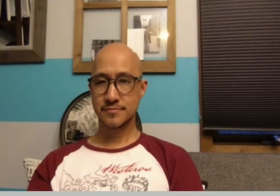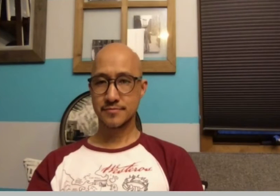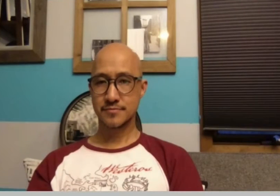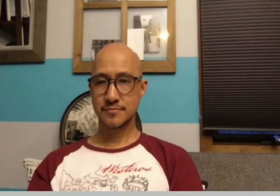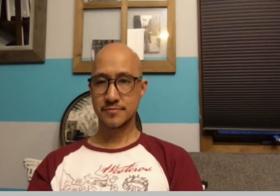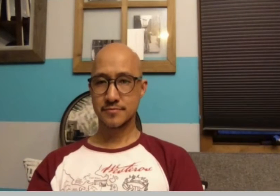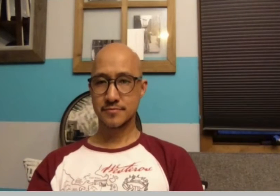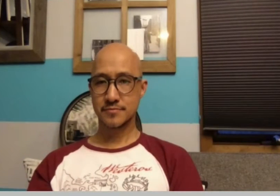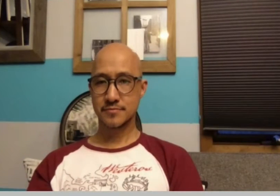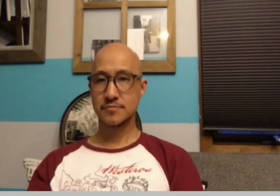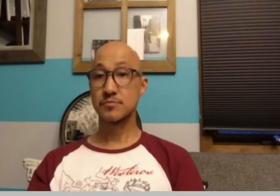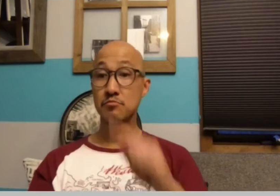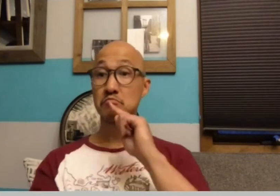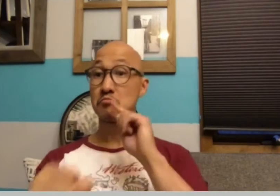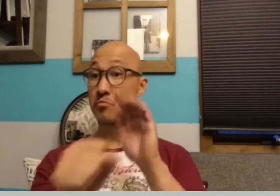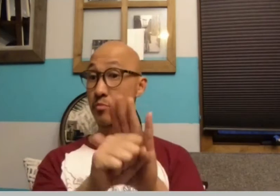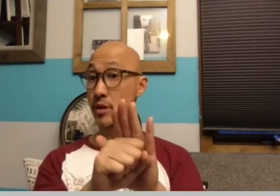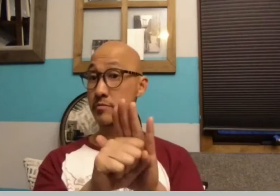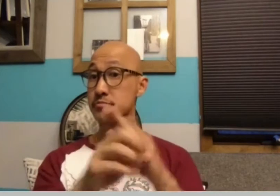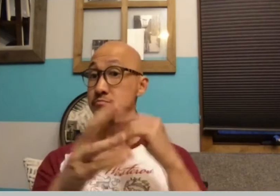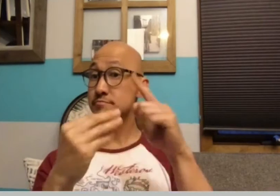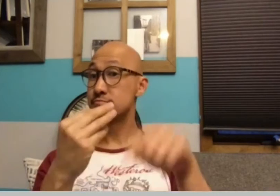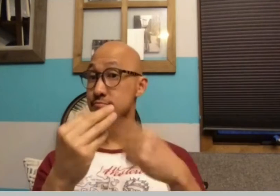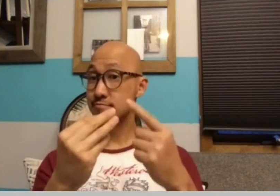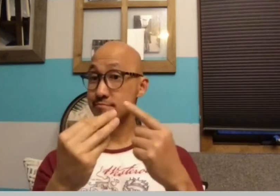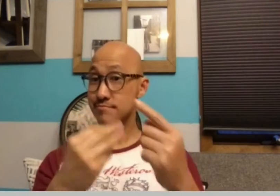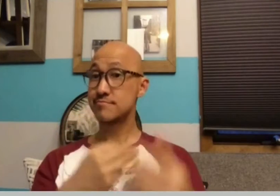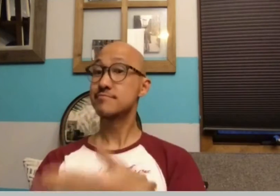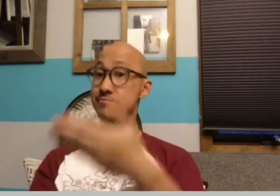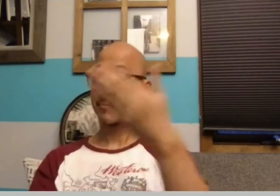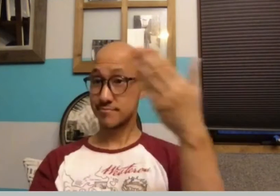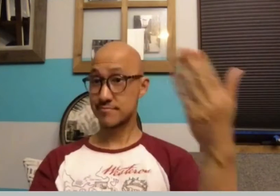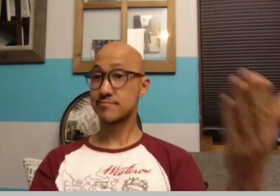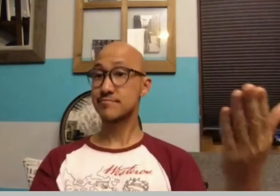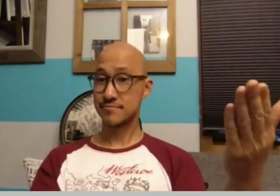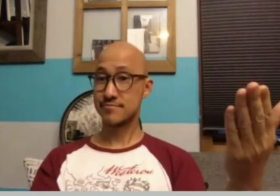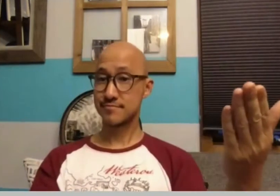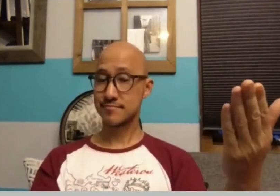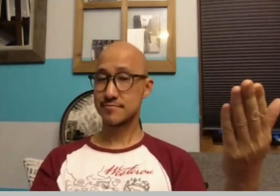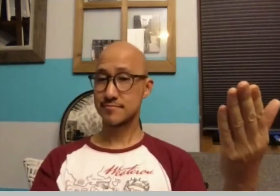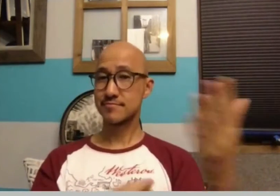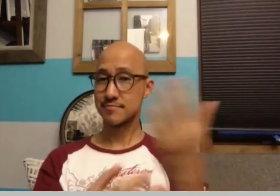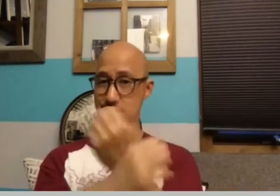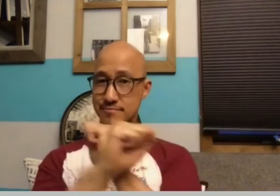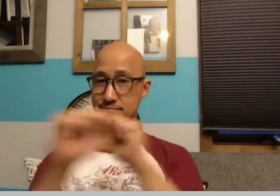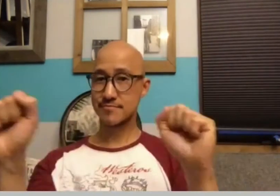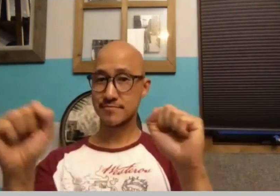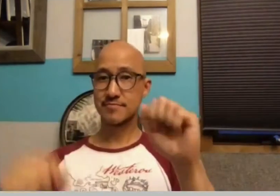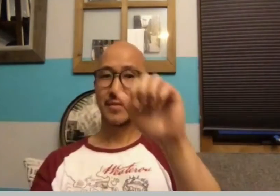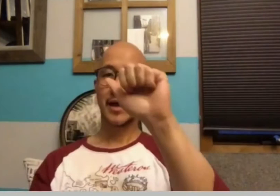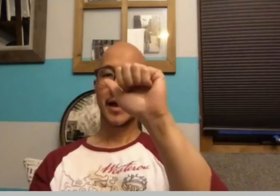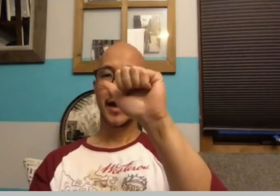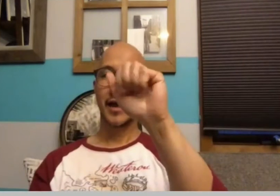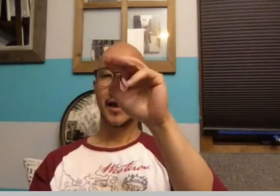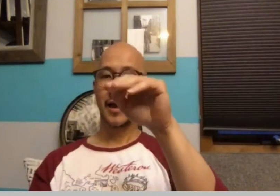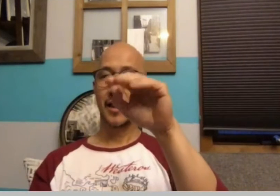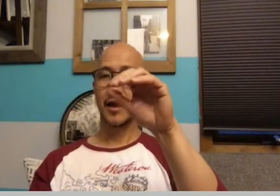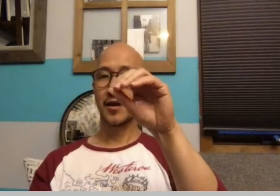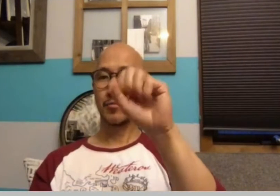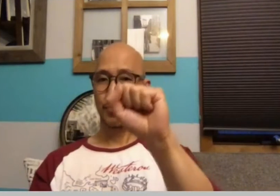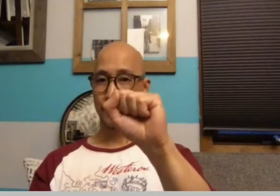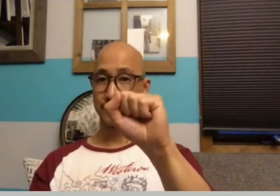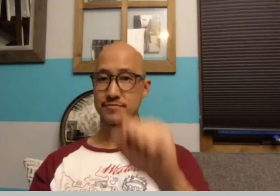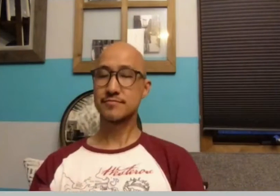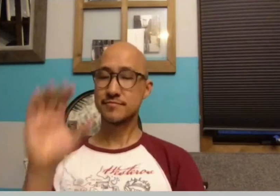play. It's very strongly for the first time. Amos chapter 9 says, in that day I will restore